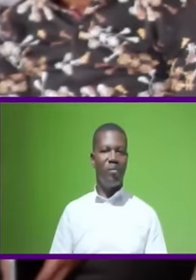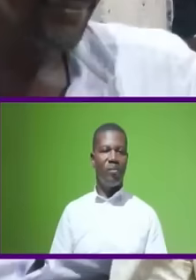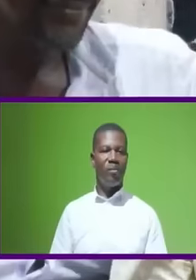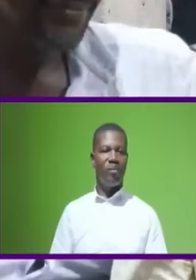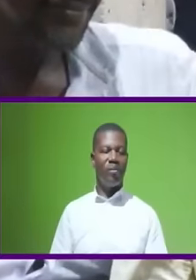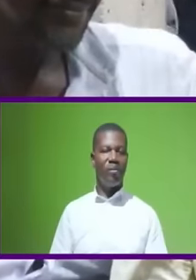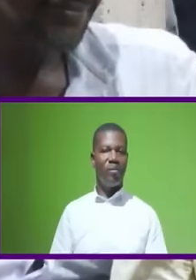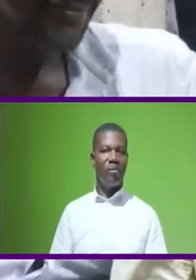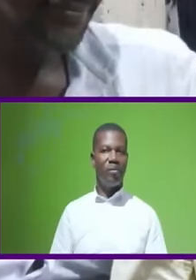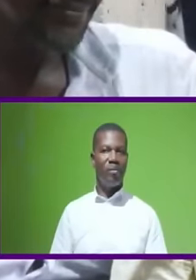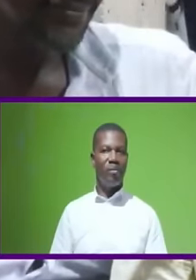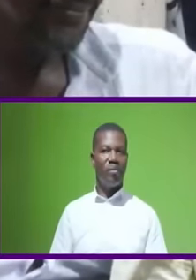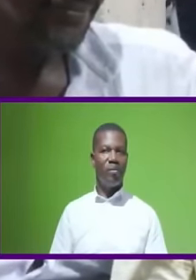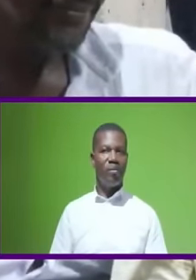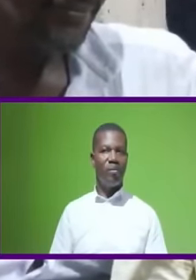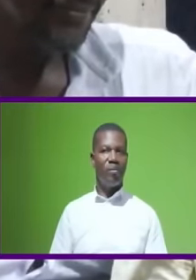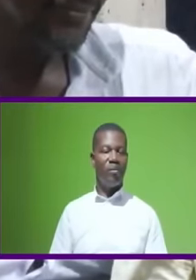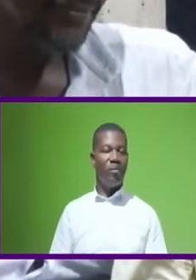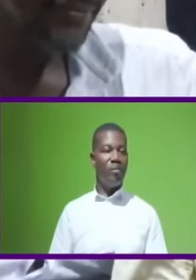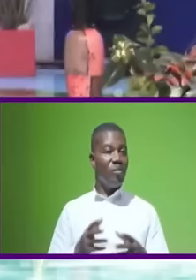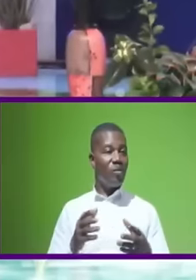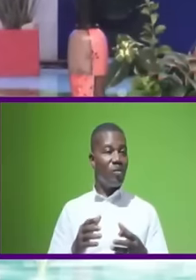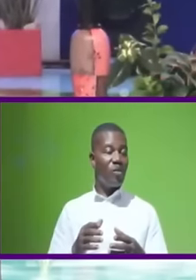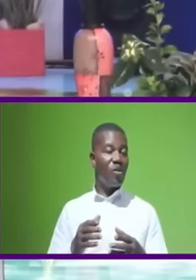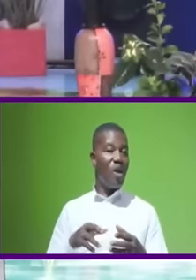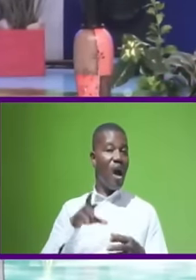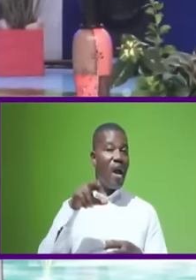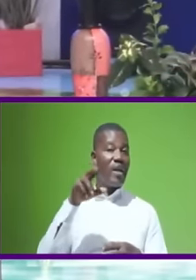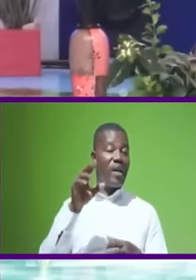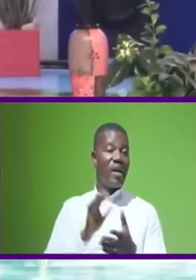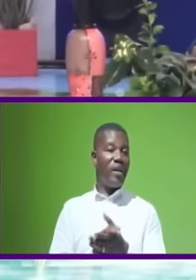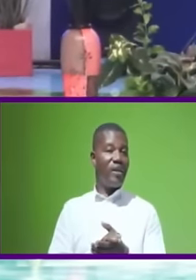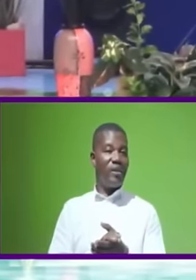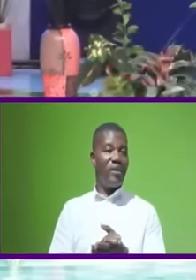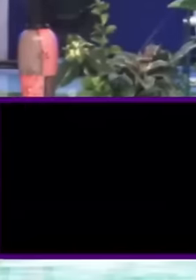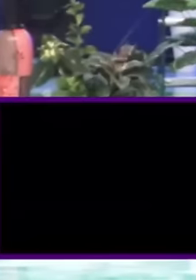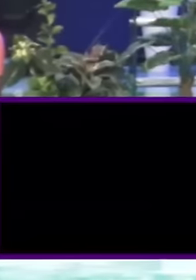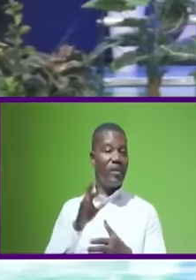And then can I done a ton ton of fefefeno?